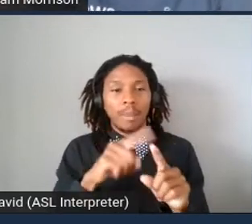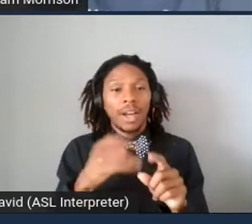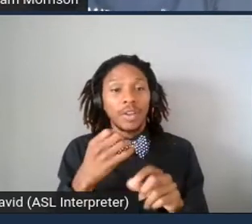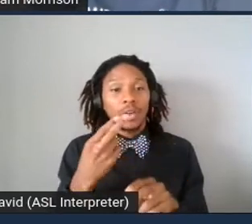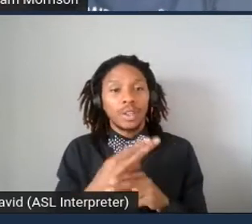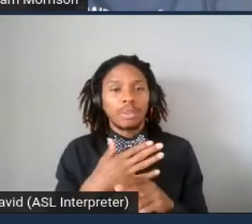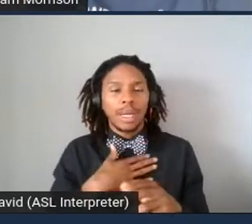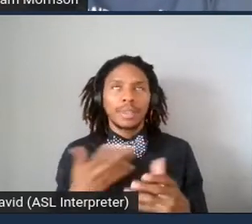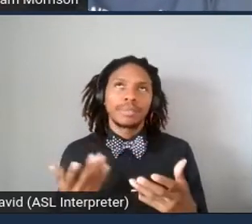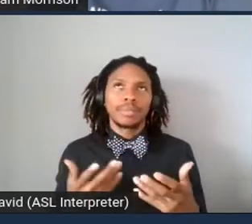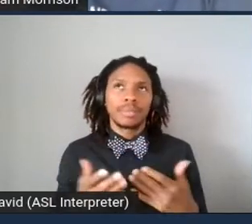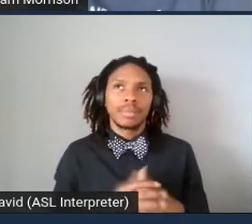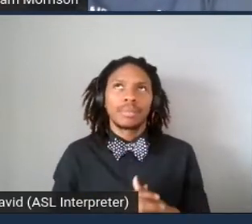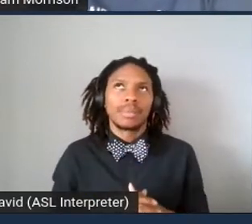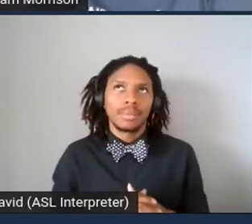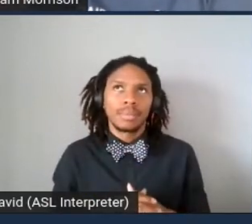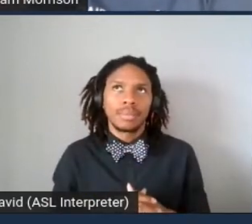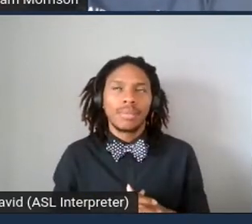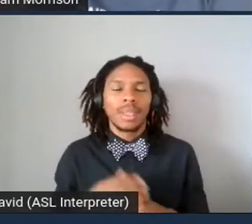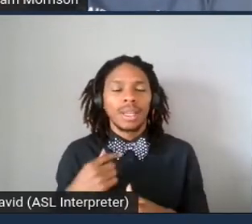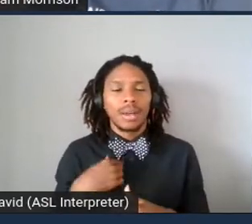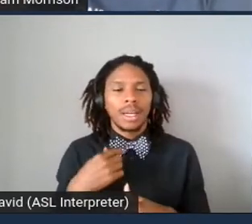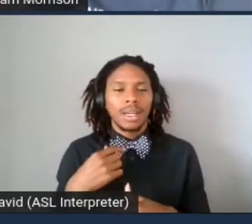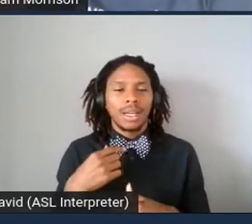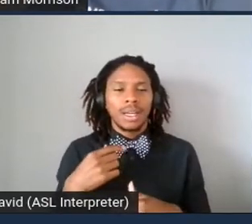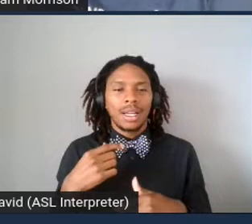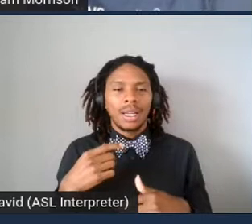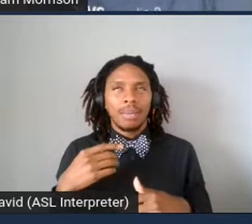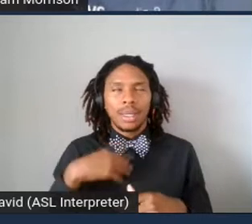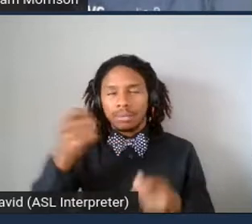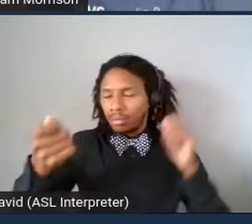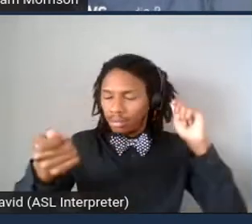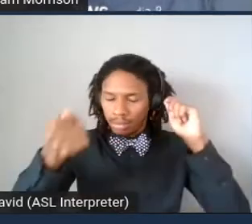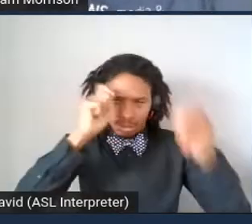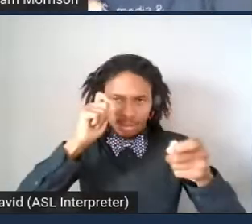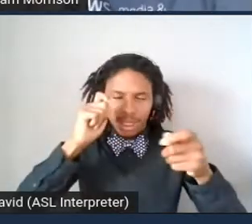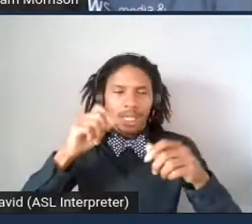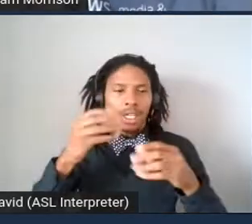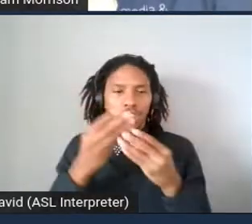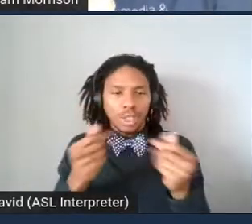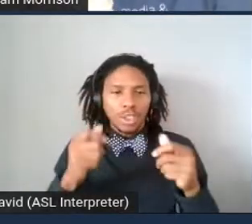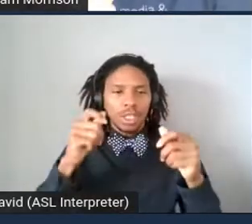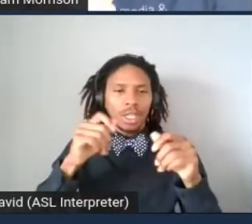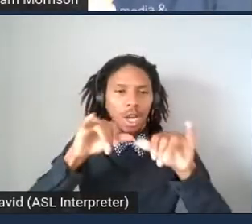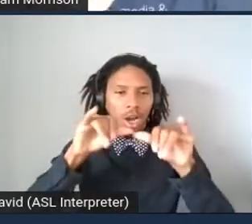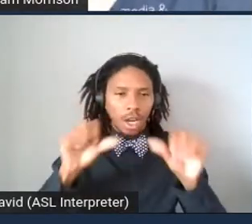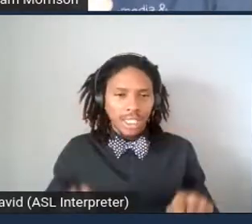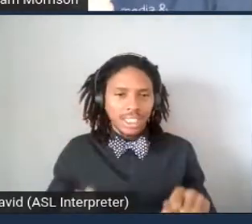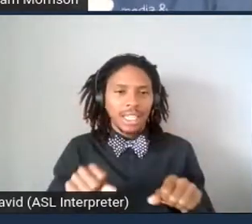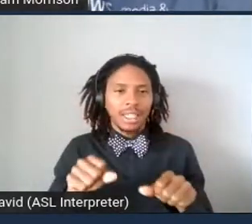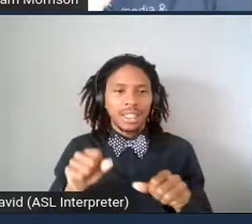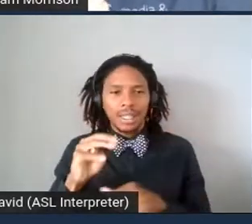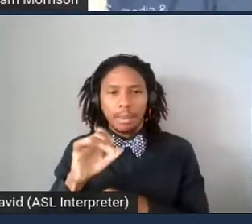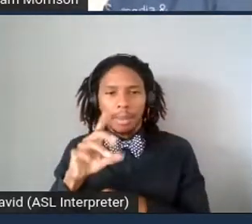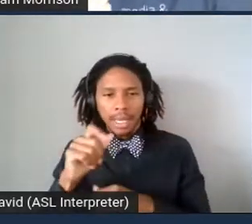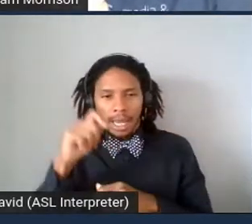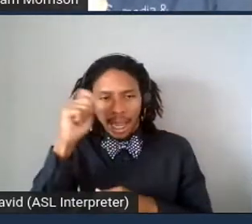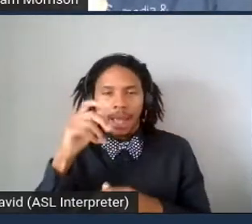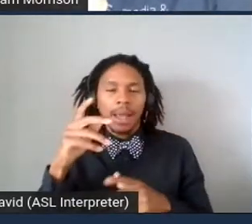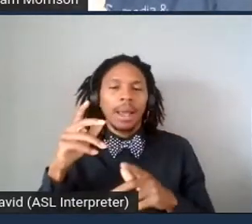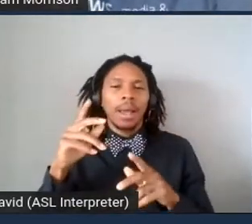my solutions architect in media hat, what will happen is the people in that content will